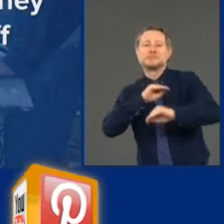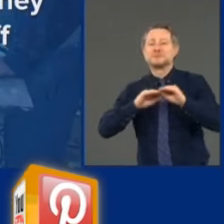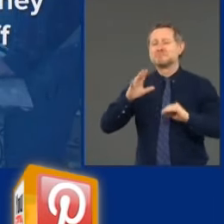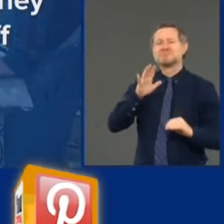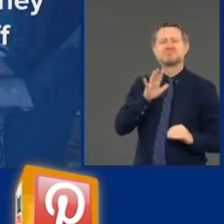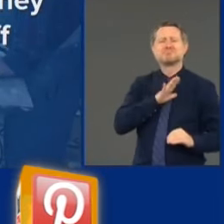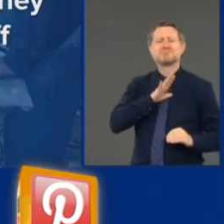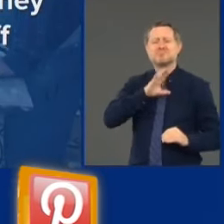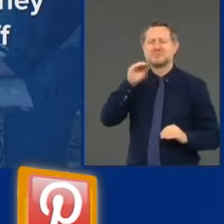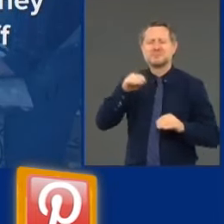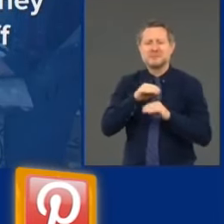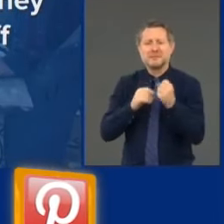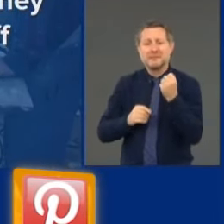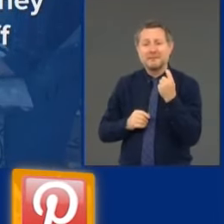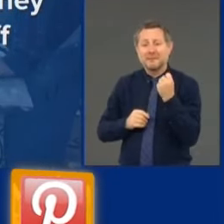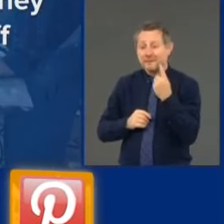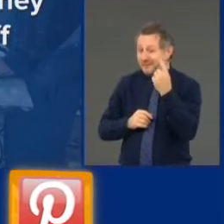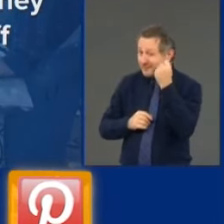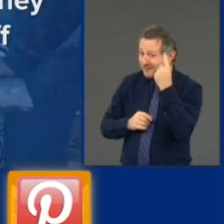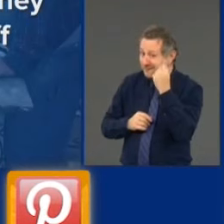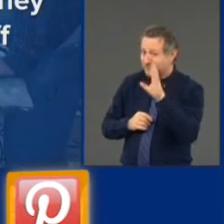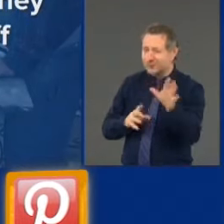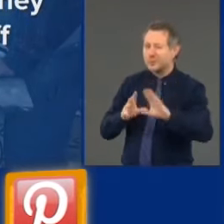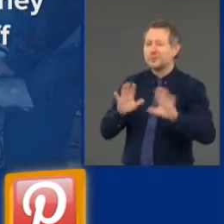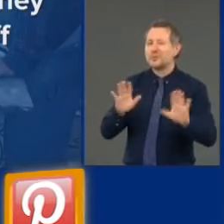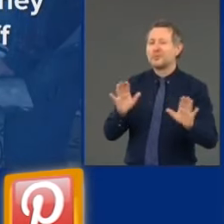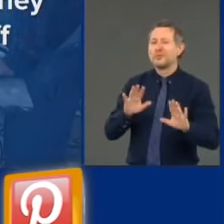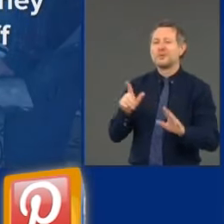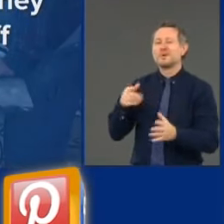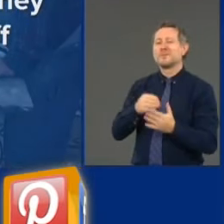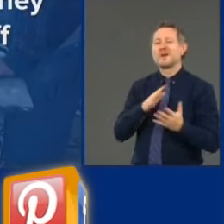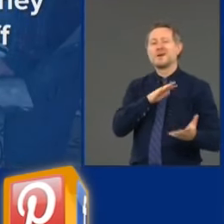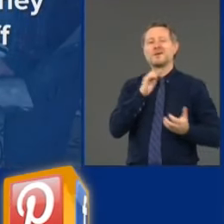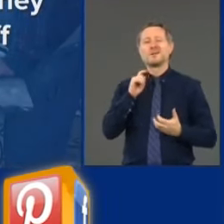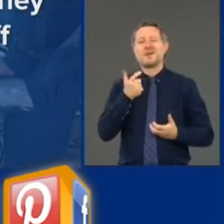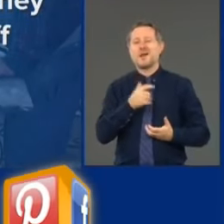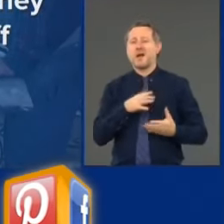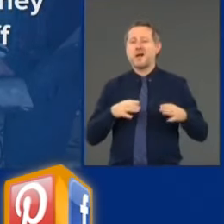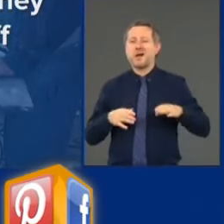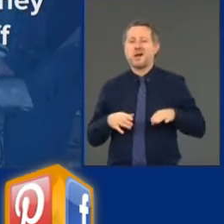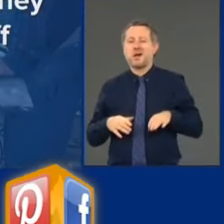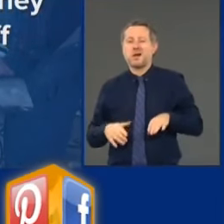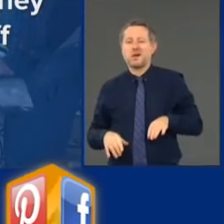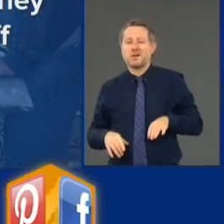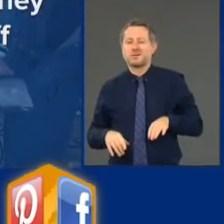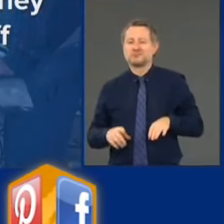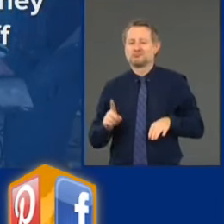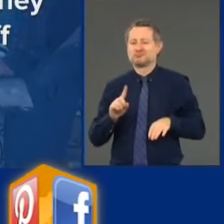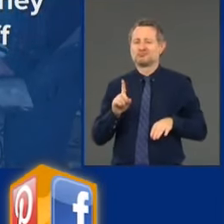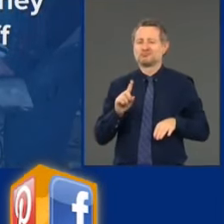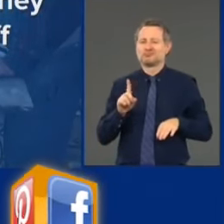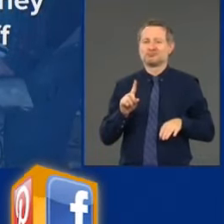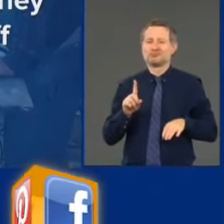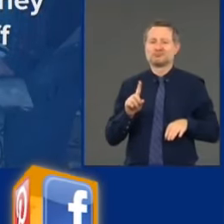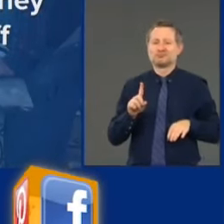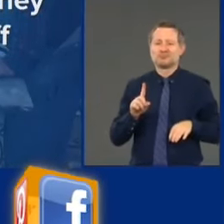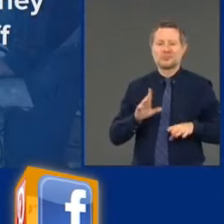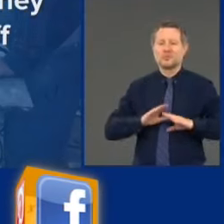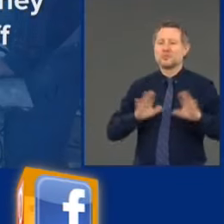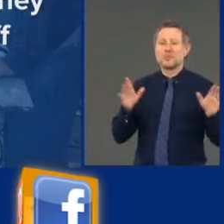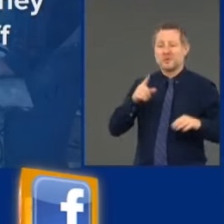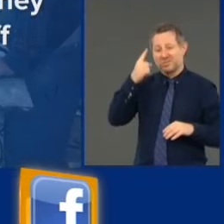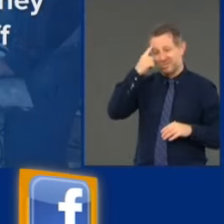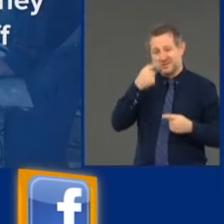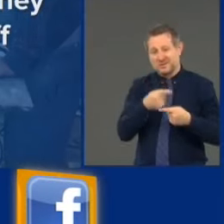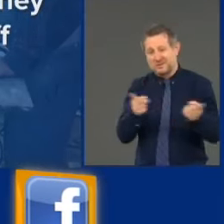But don't use taxpayer money to subsidize it. And don't think taxpayers are going to